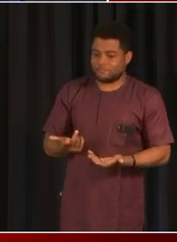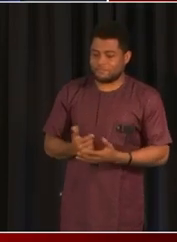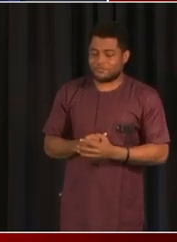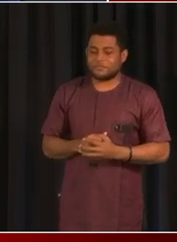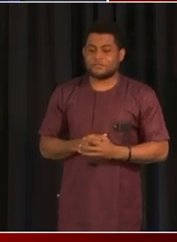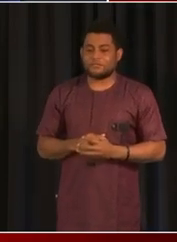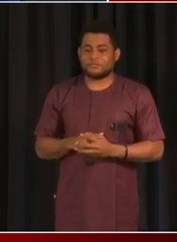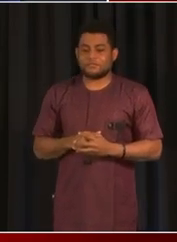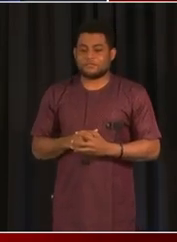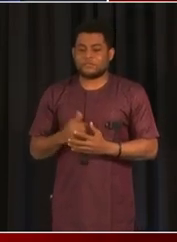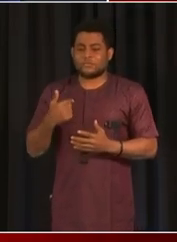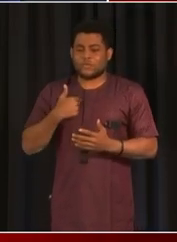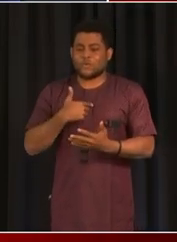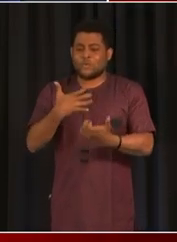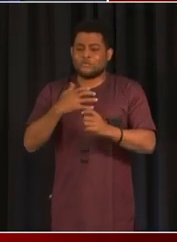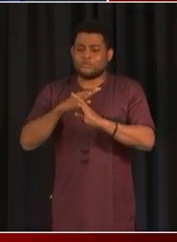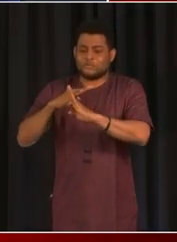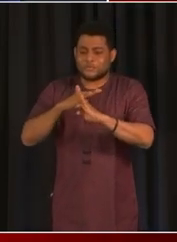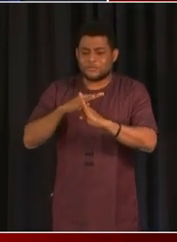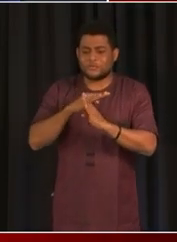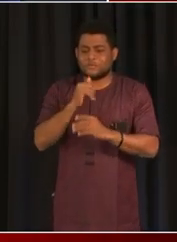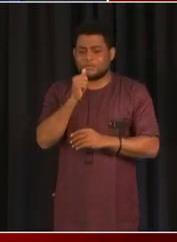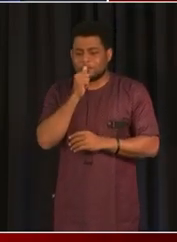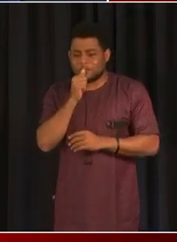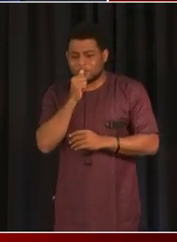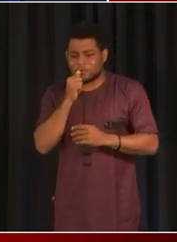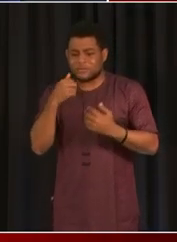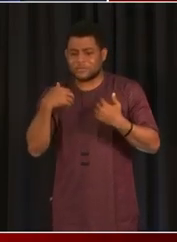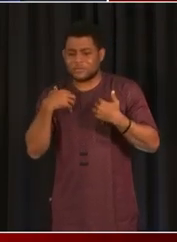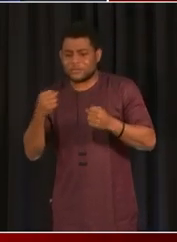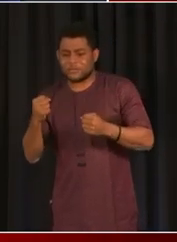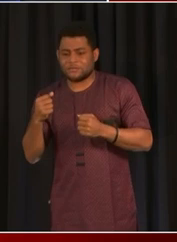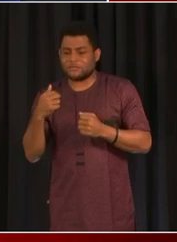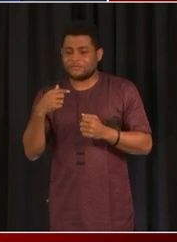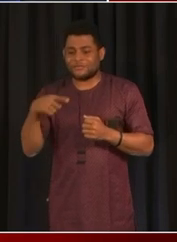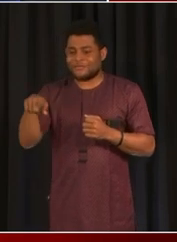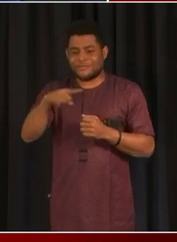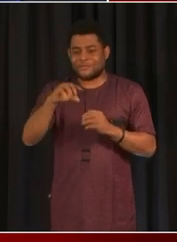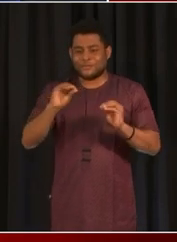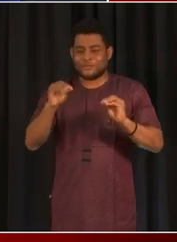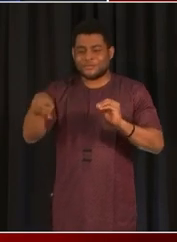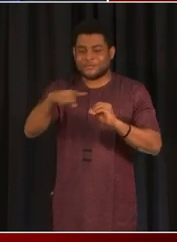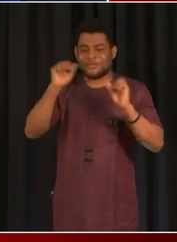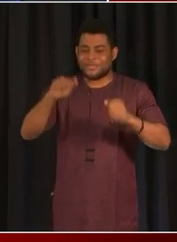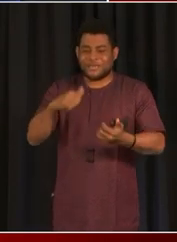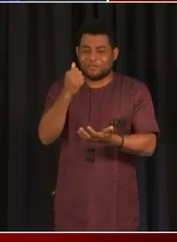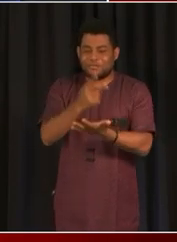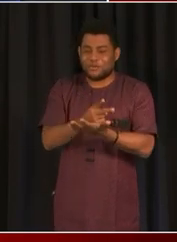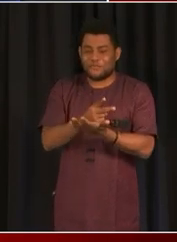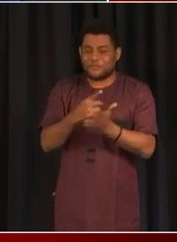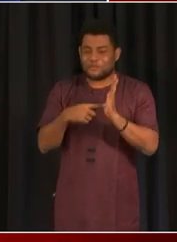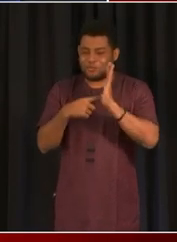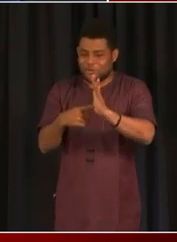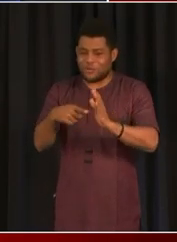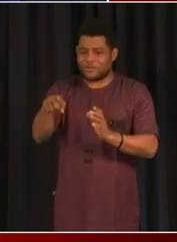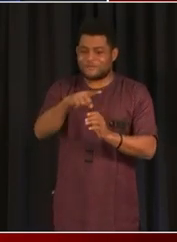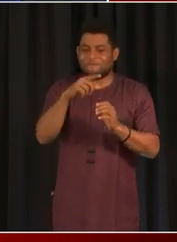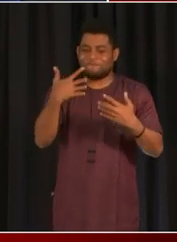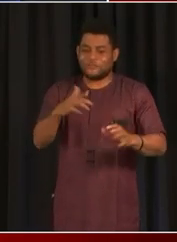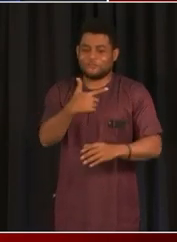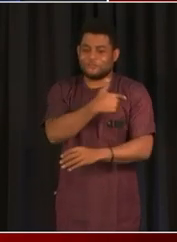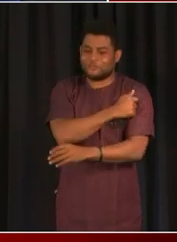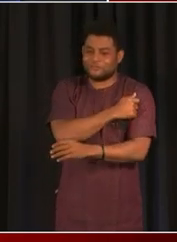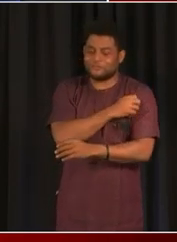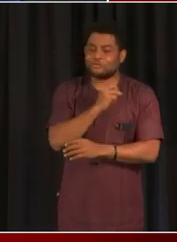privacy or protected health information, none of these companies are actually validating that people have been vaccinated. So you run the risk